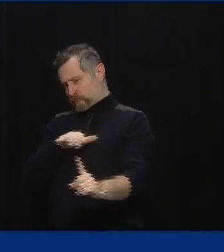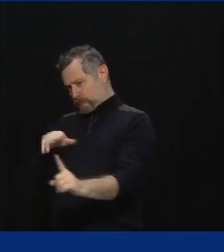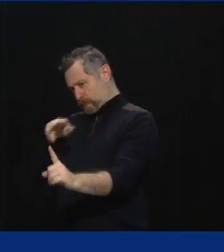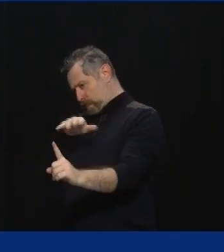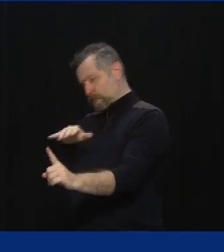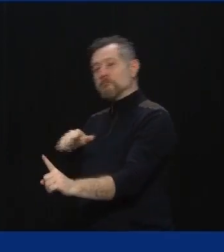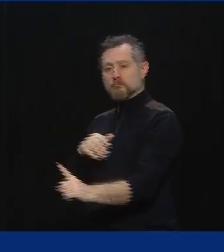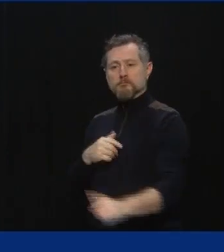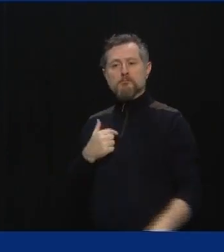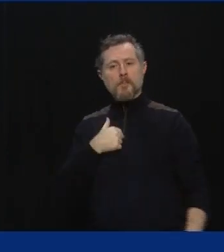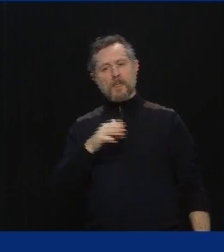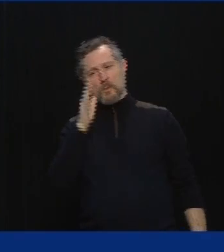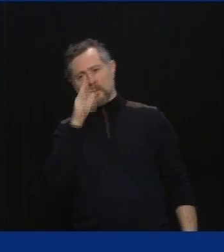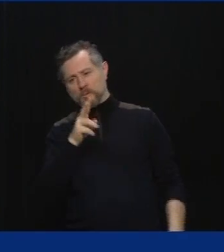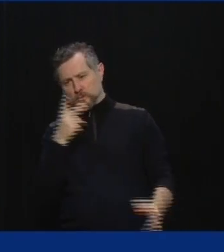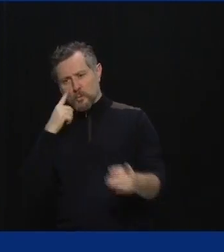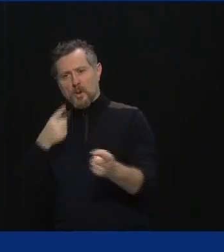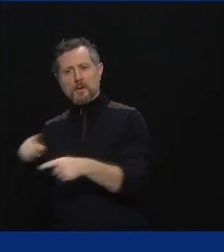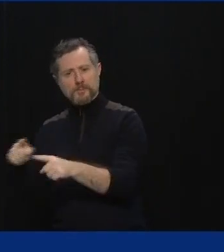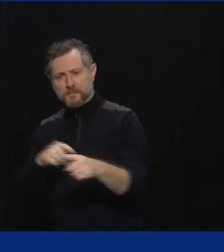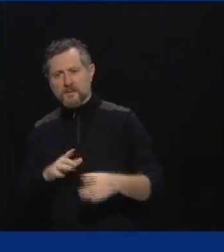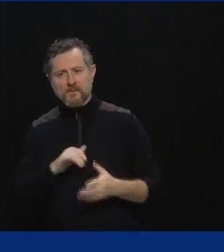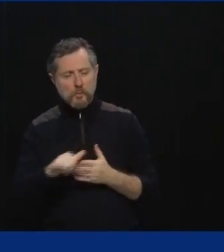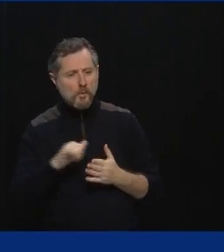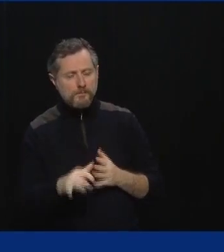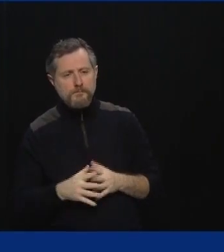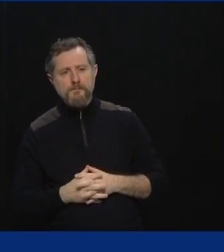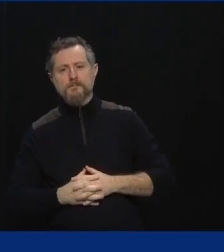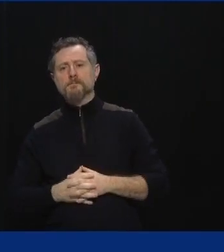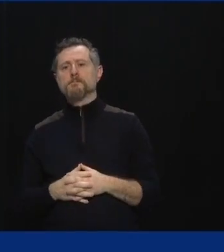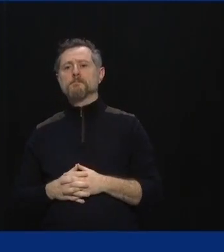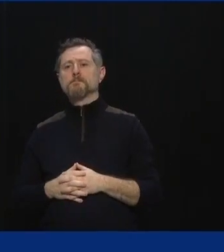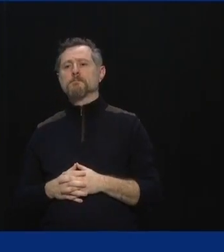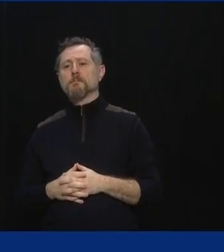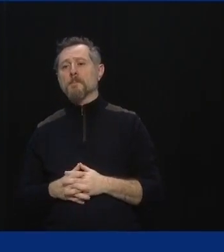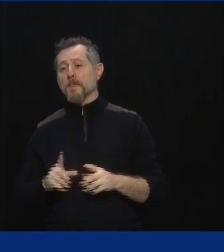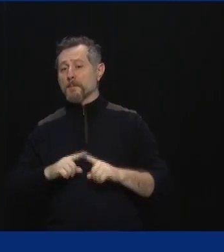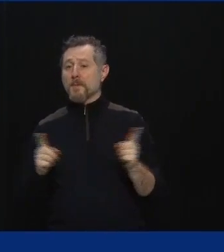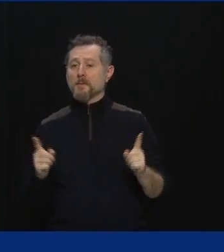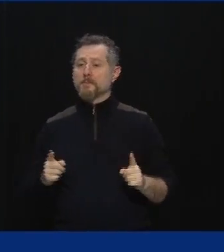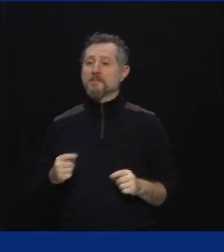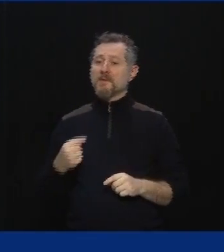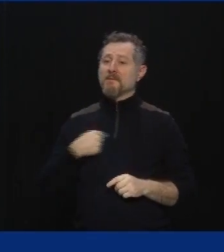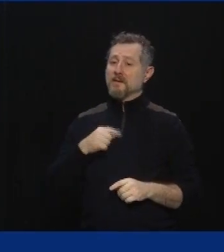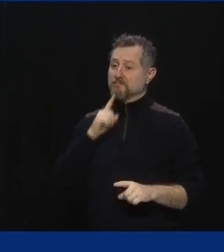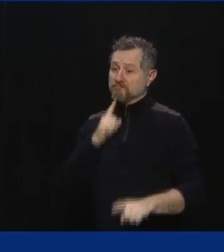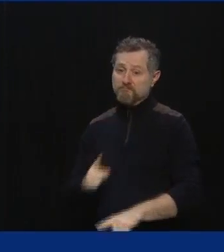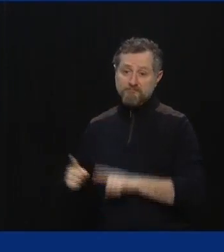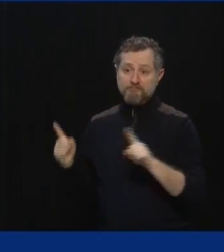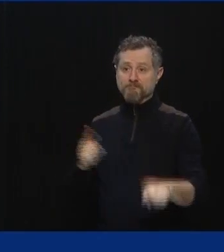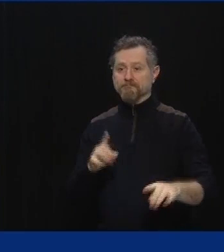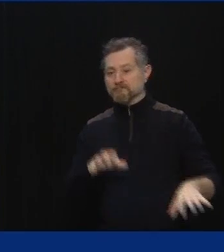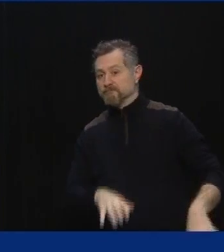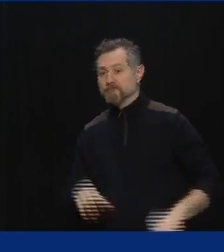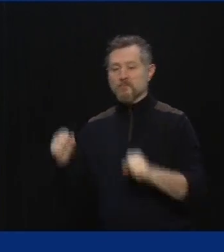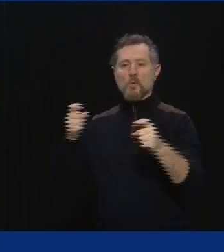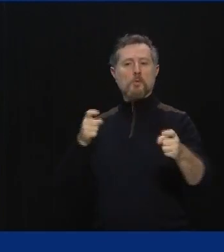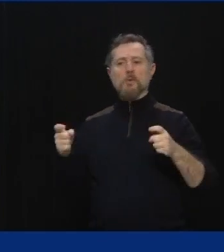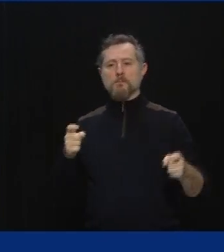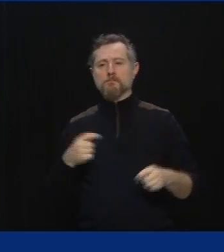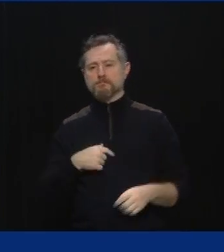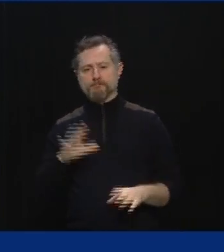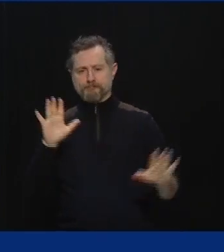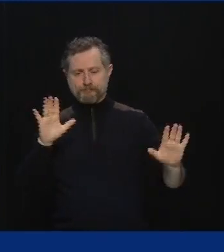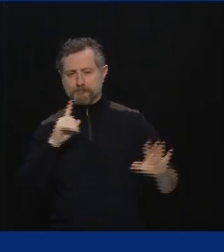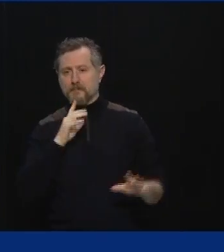to monitor what's going on in the various counties, but I'm not attempting to be heavy-handed. I have a close relationship with the